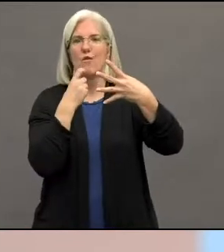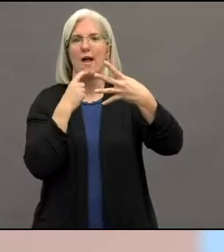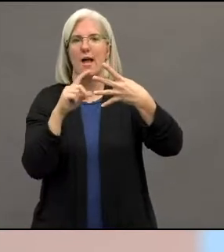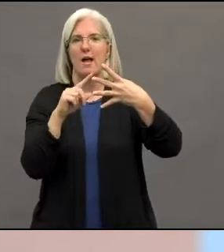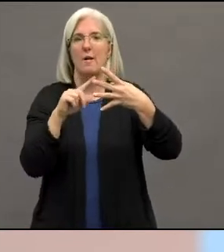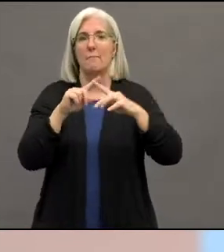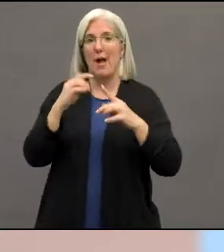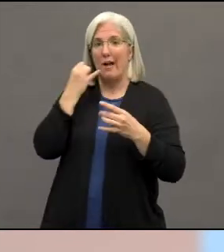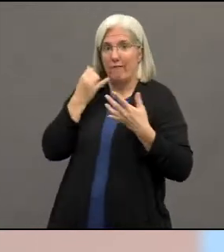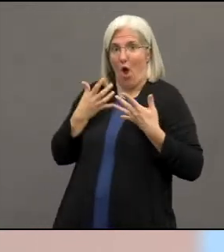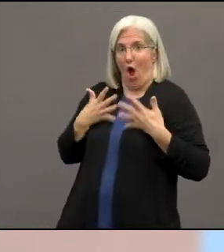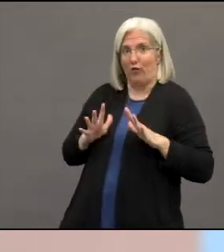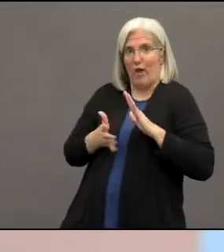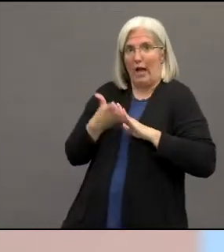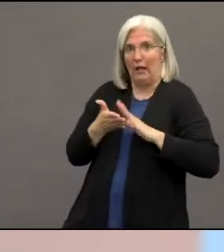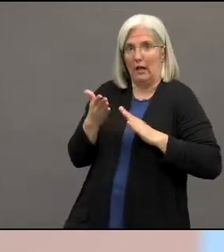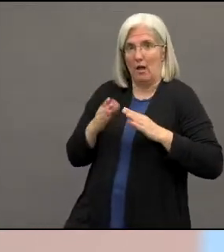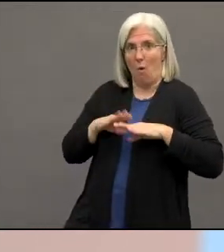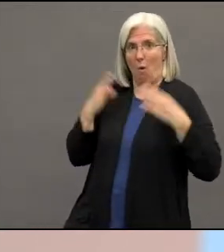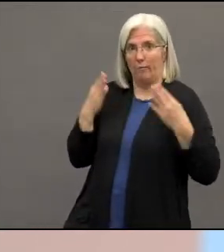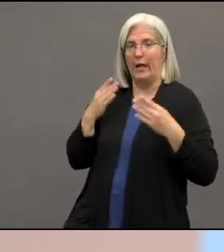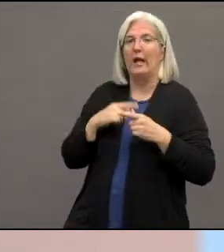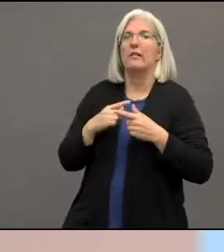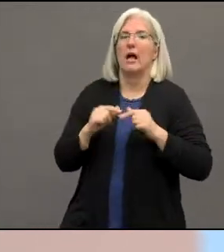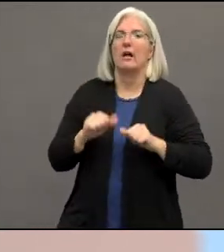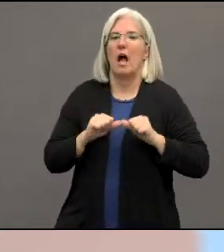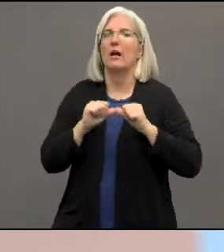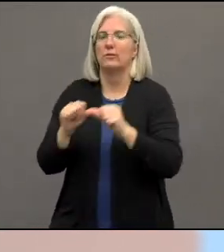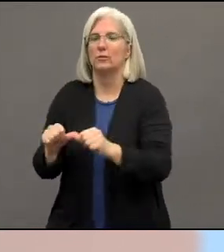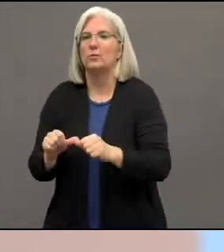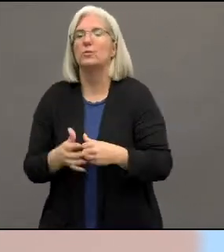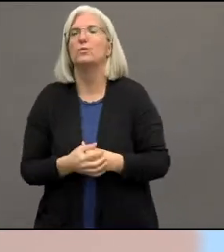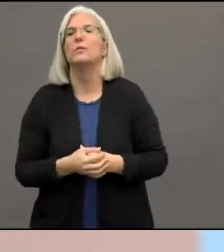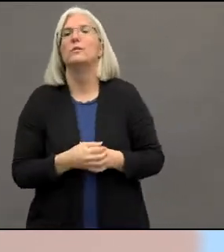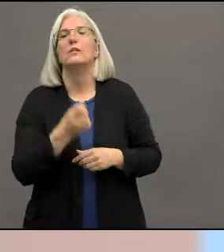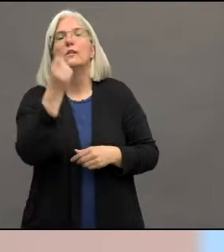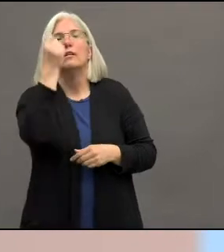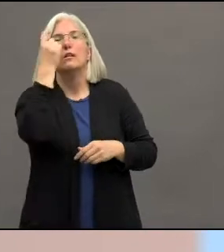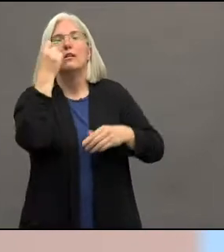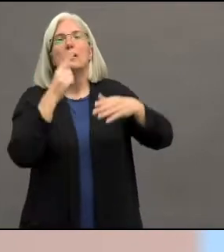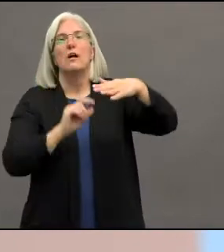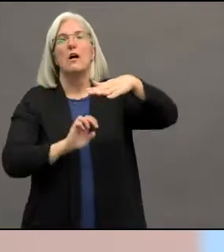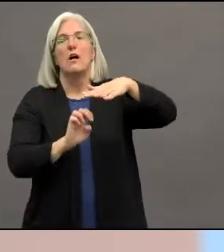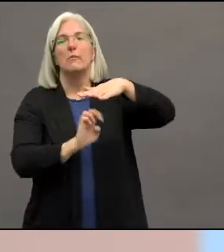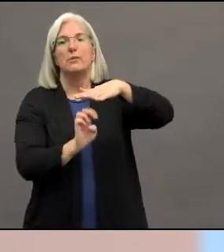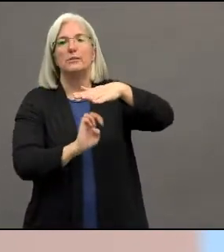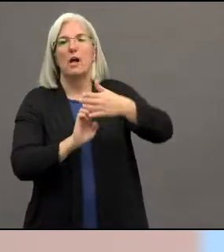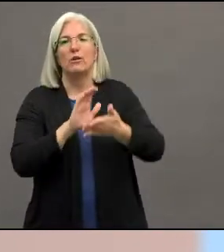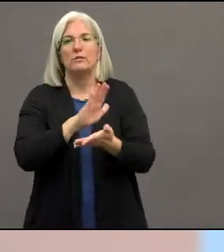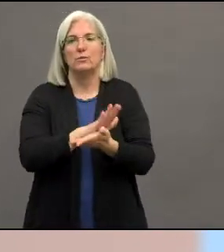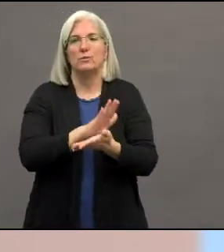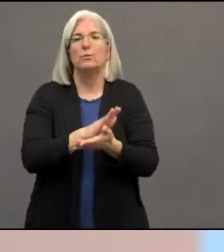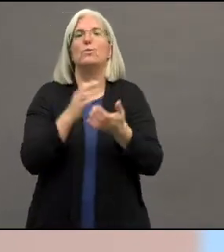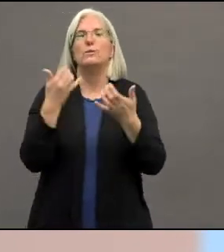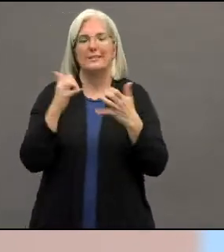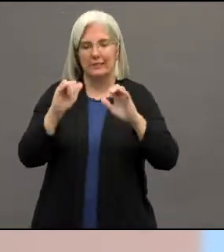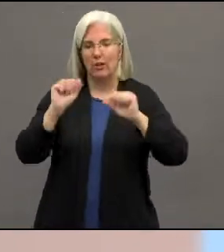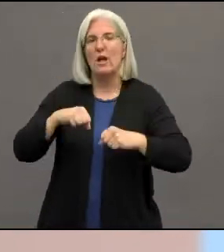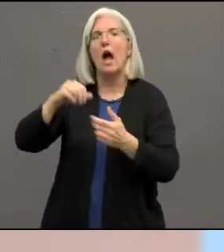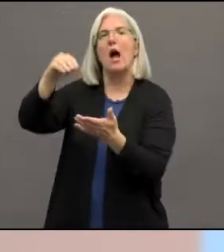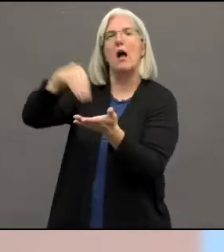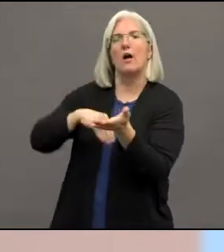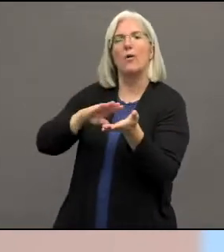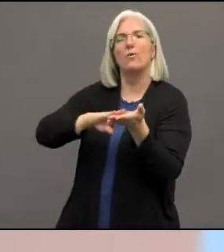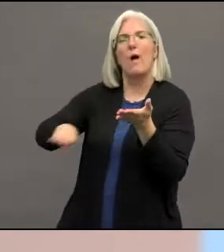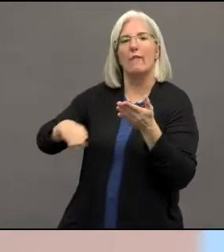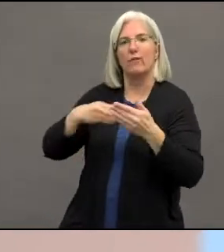weeks. Elementary schools, however, they can still submit their waivers to be open. And how can people get more information? And people